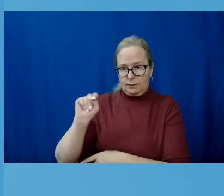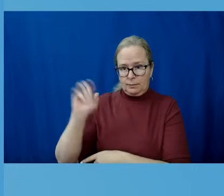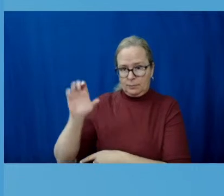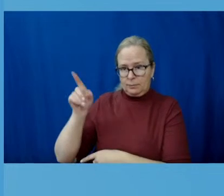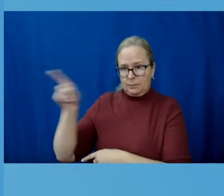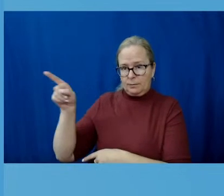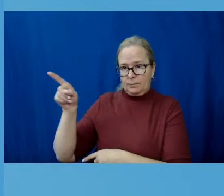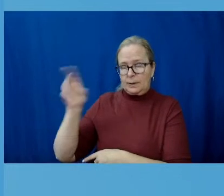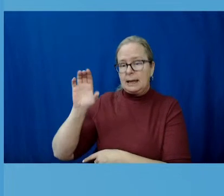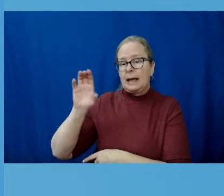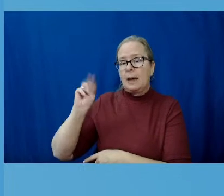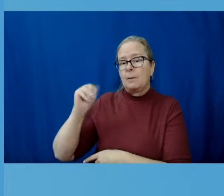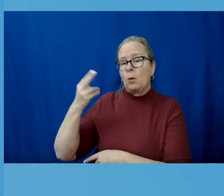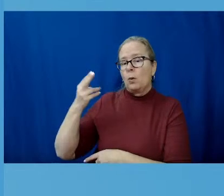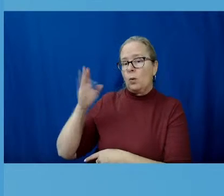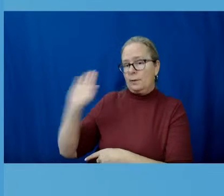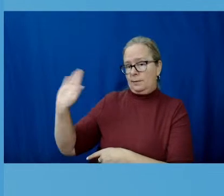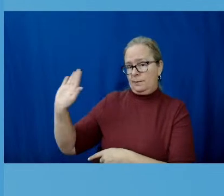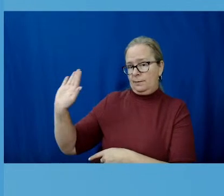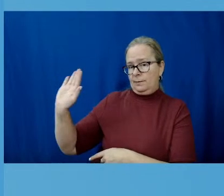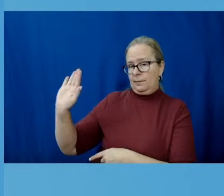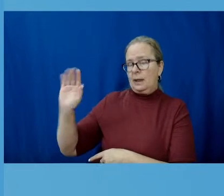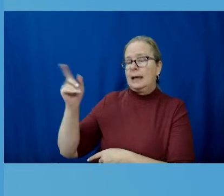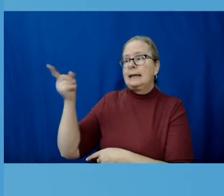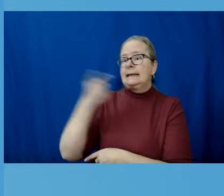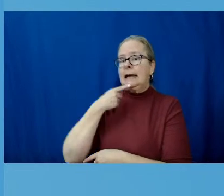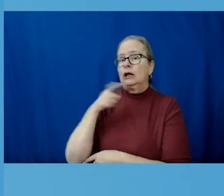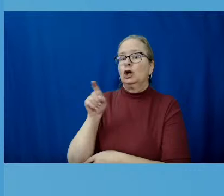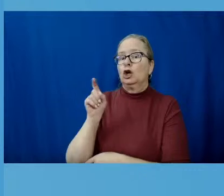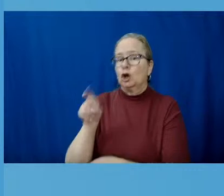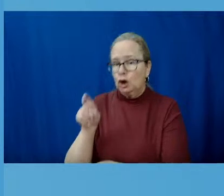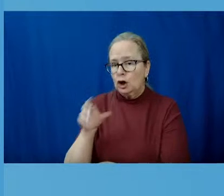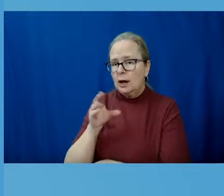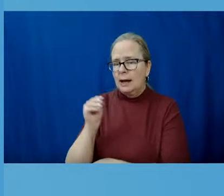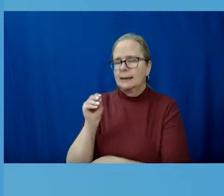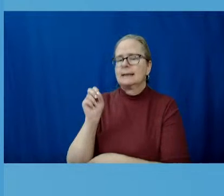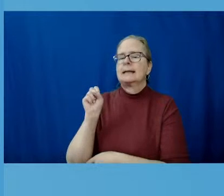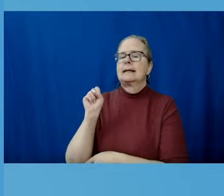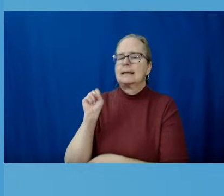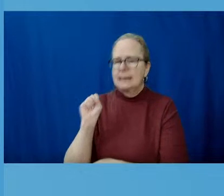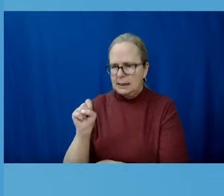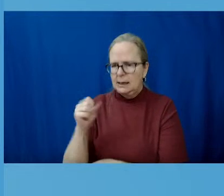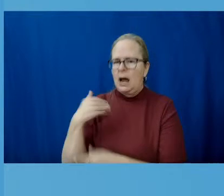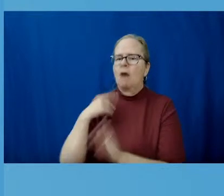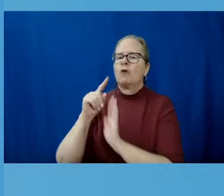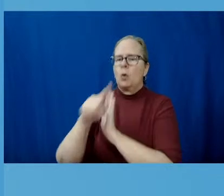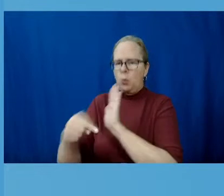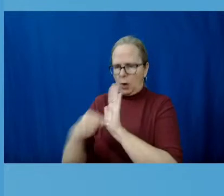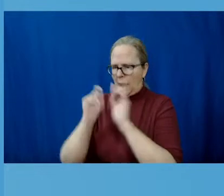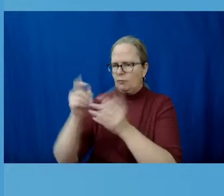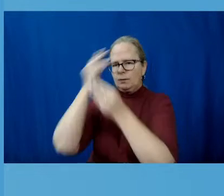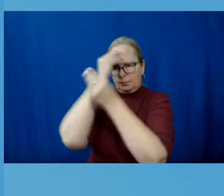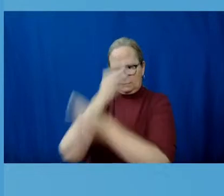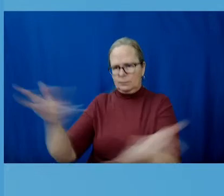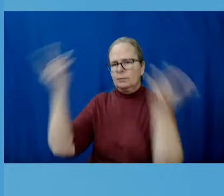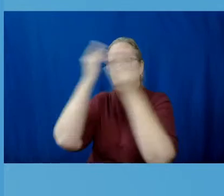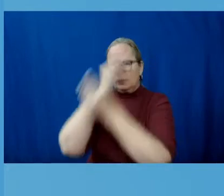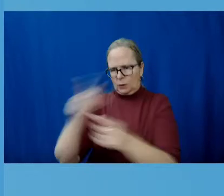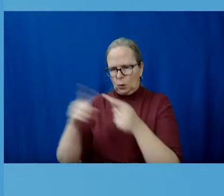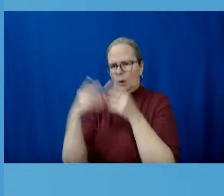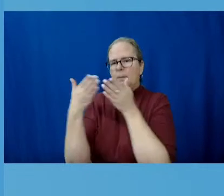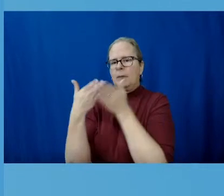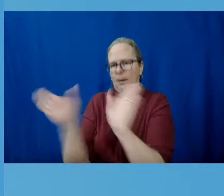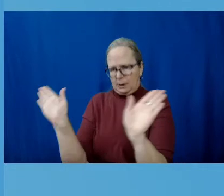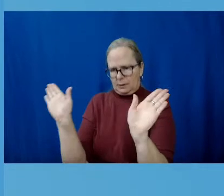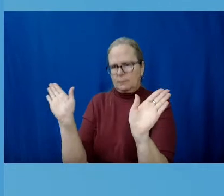provide the public with that information, so that the public can then use that information to push back against government and say, here's the